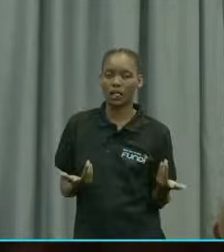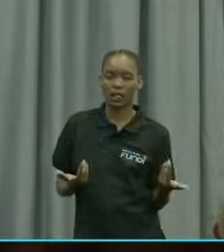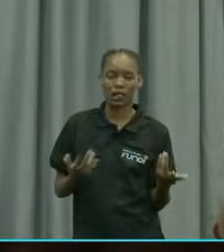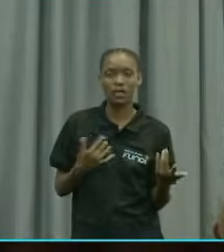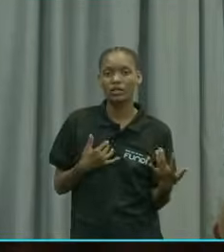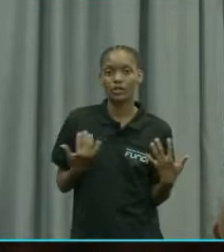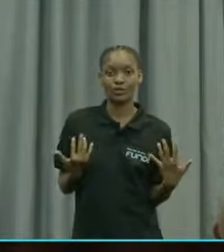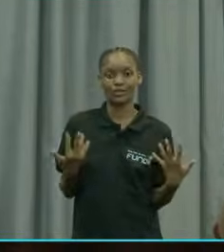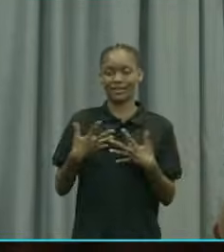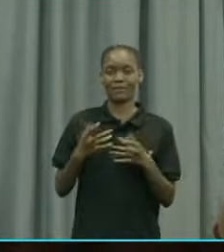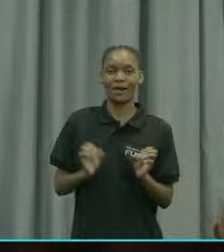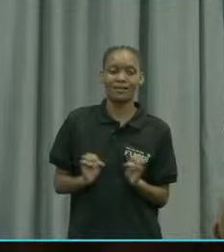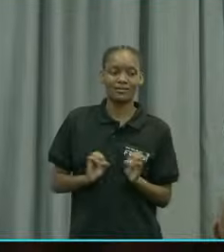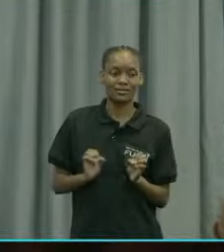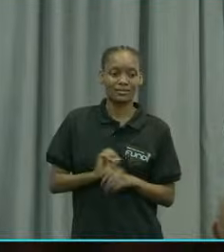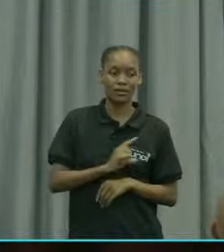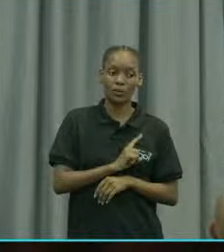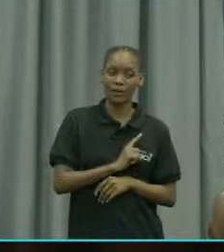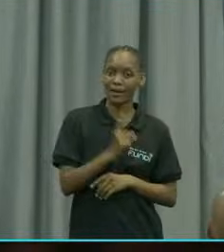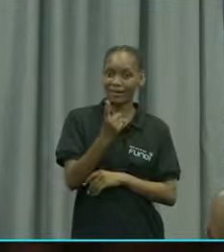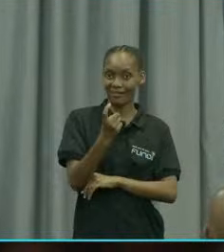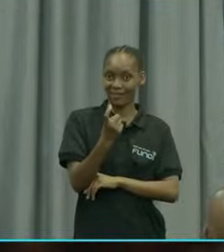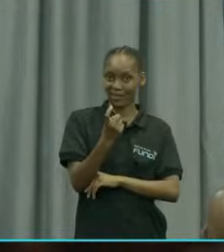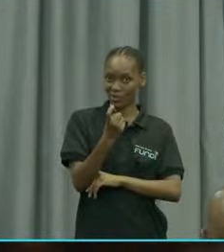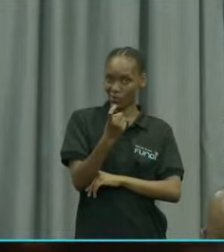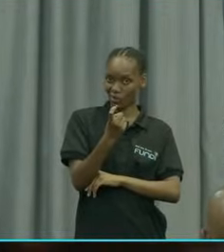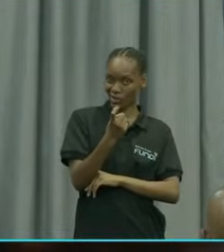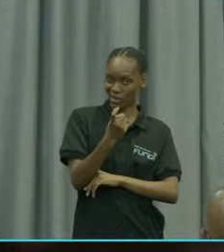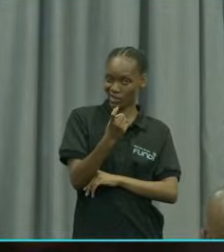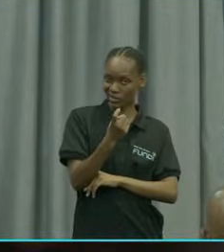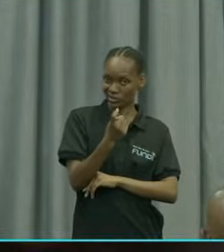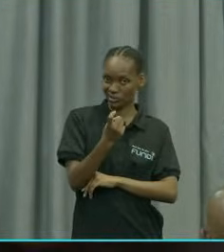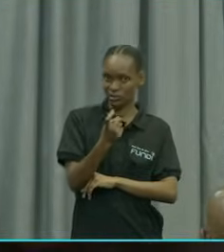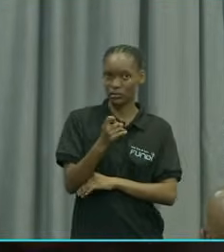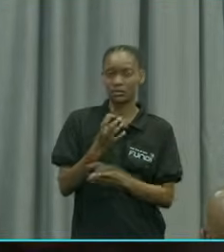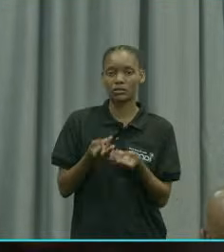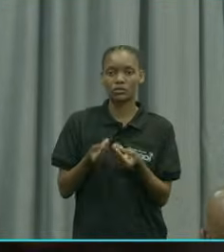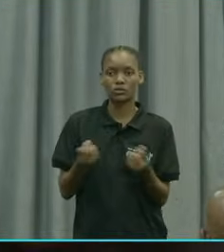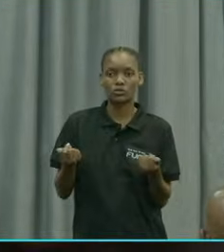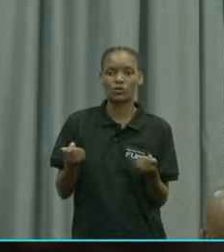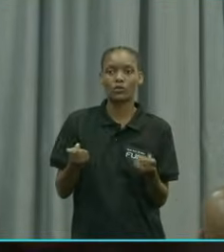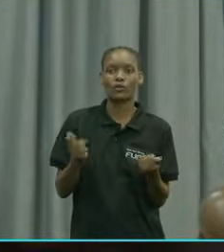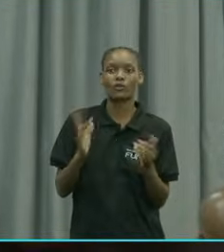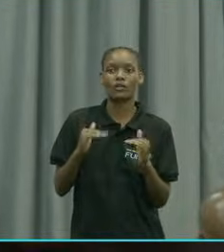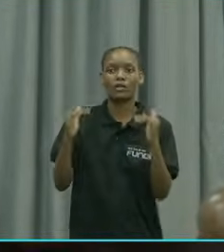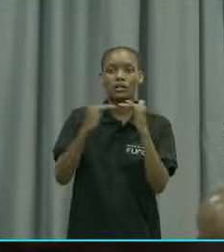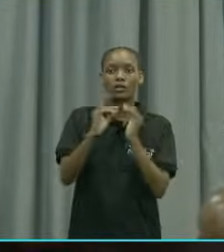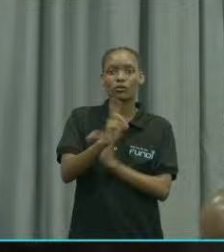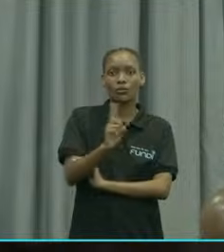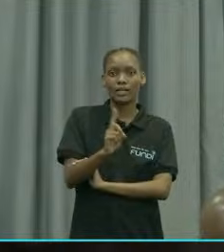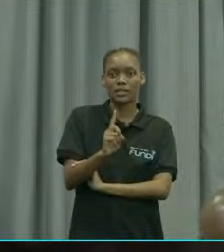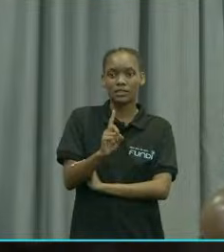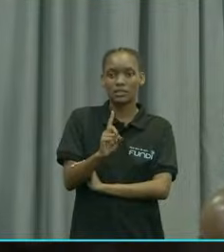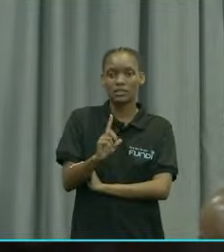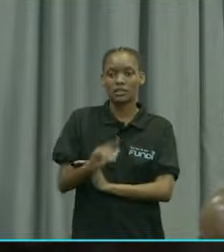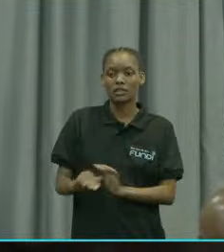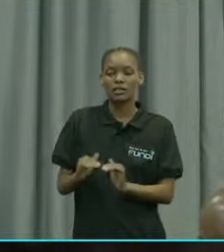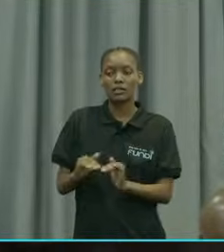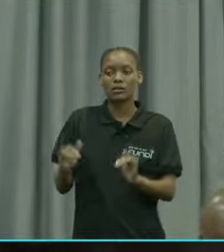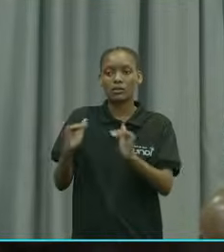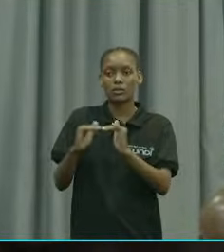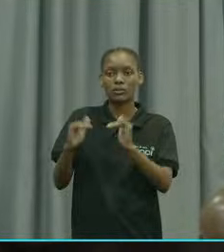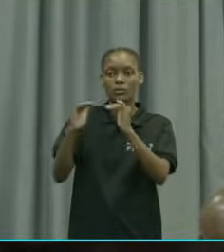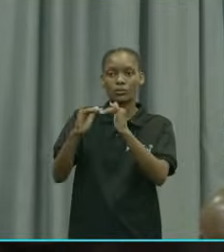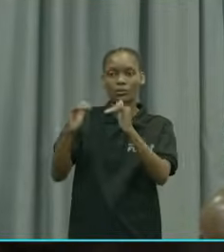because the only one factor in the model that addresses equity is the quintiling, which